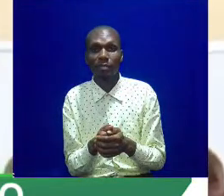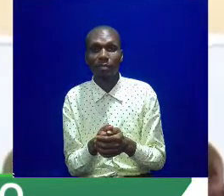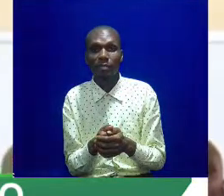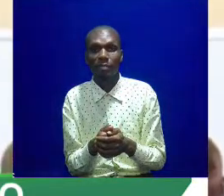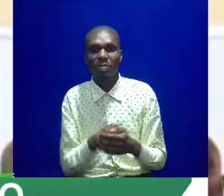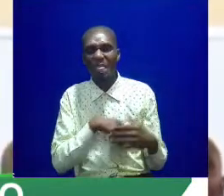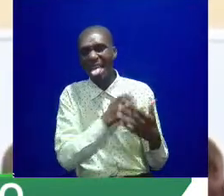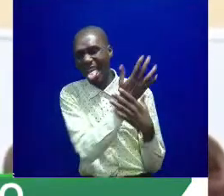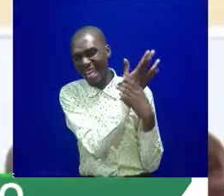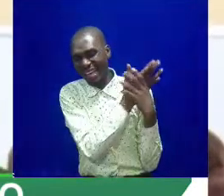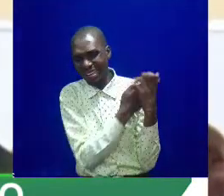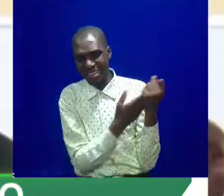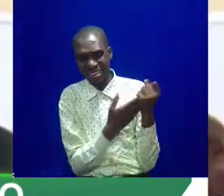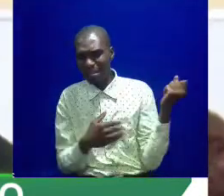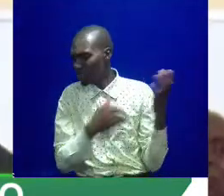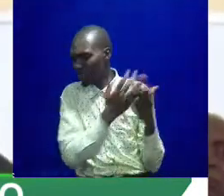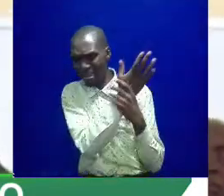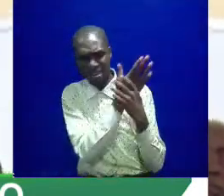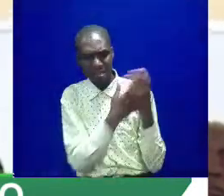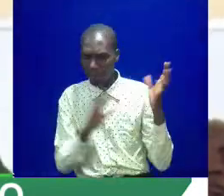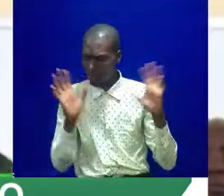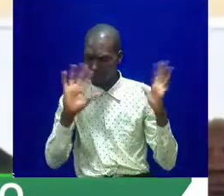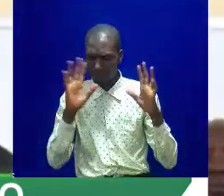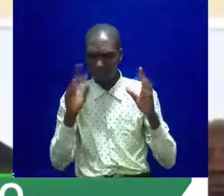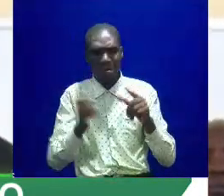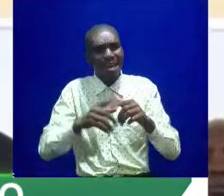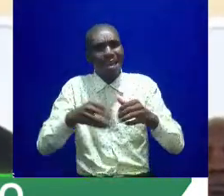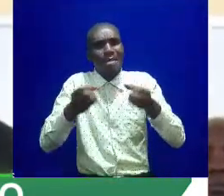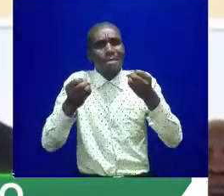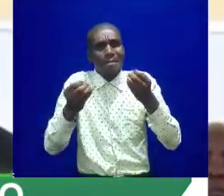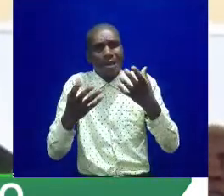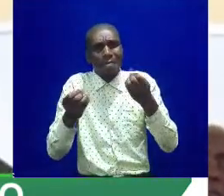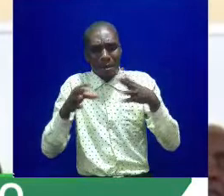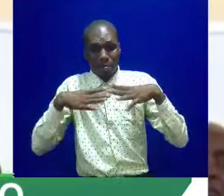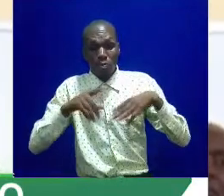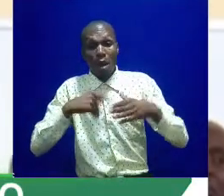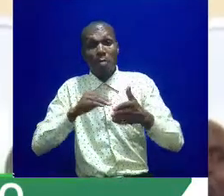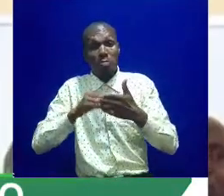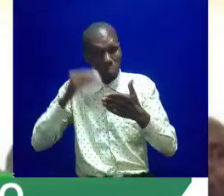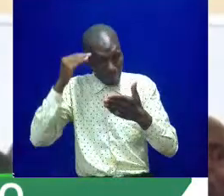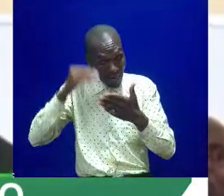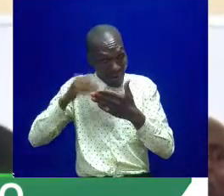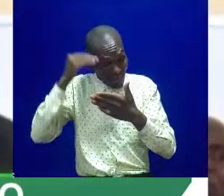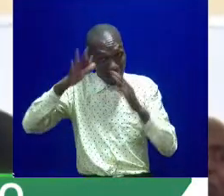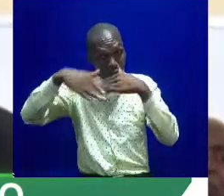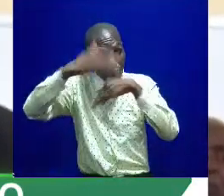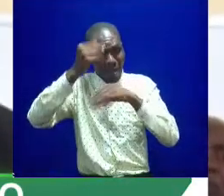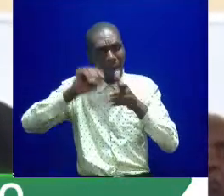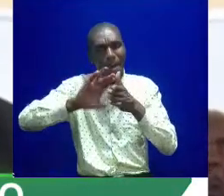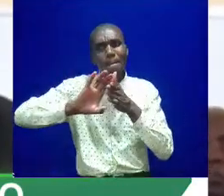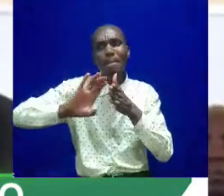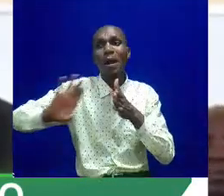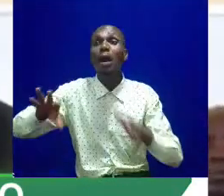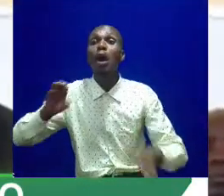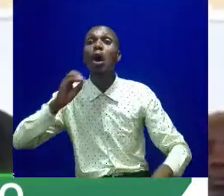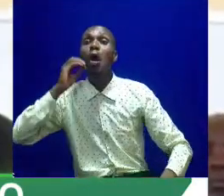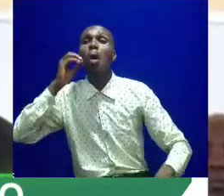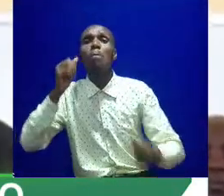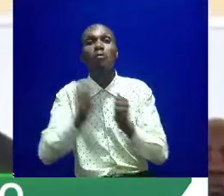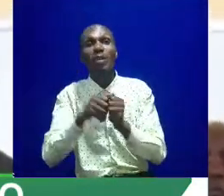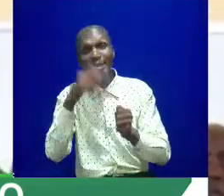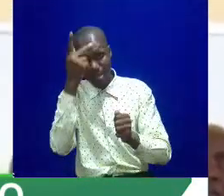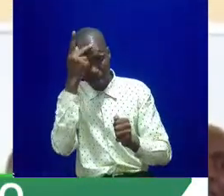demoralized that perhaps you didn't make it to the university. We have got many people who have gone up to university and they are back staying with their parents in their houses. Are we